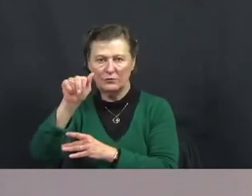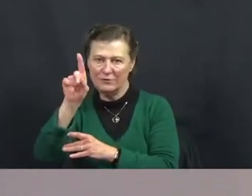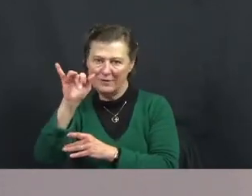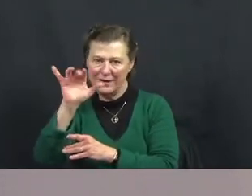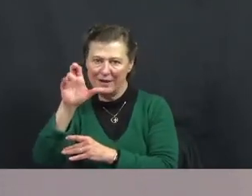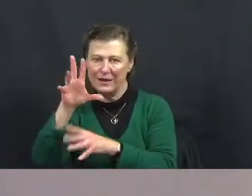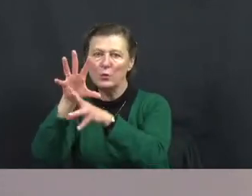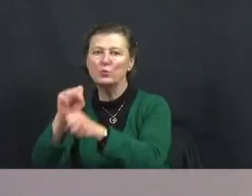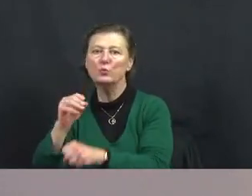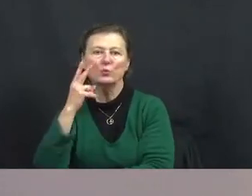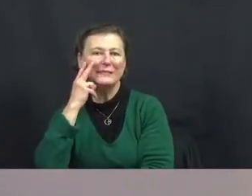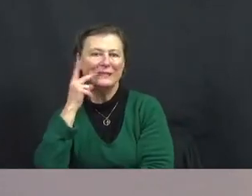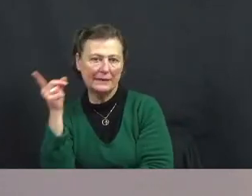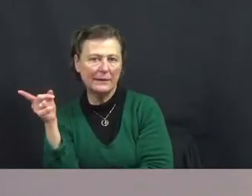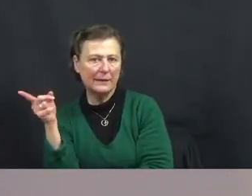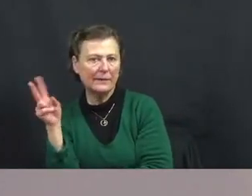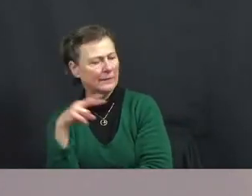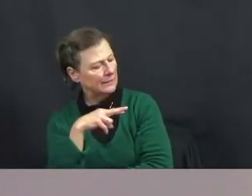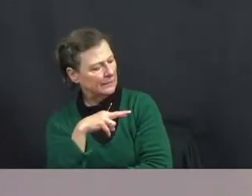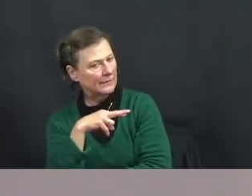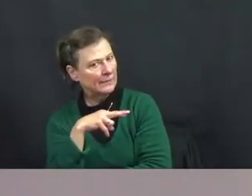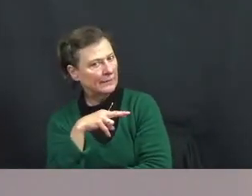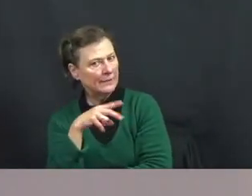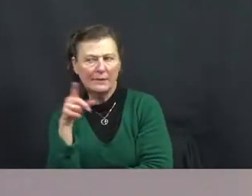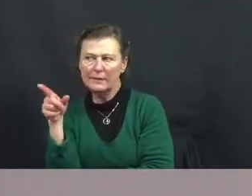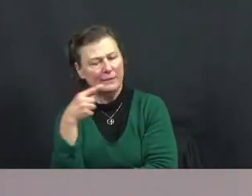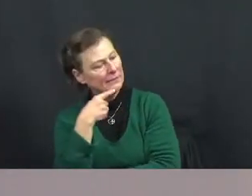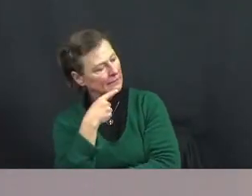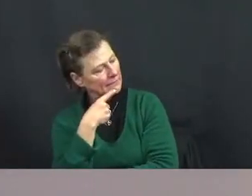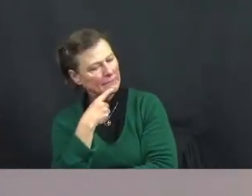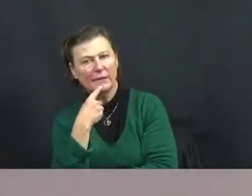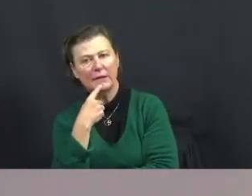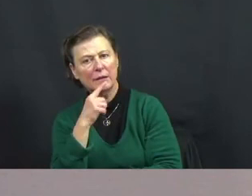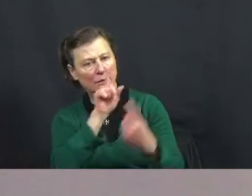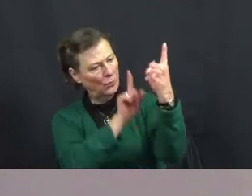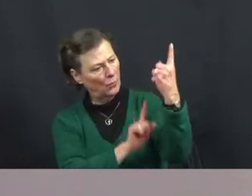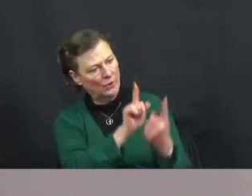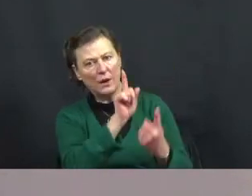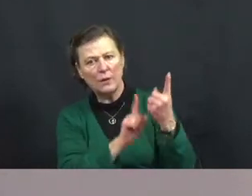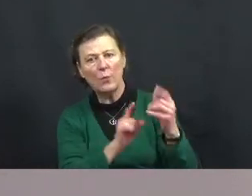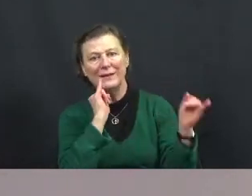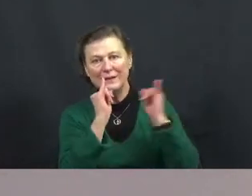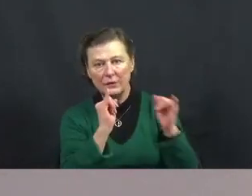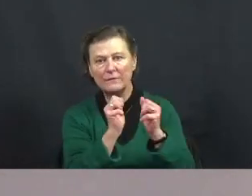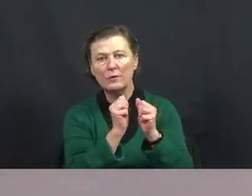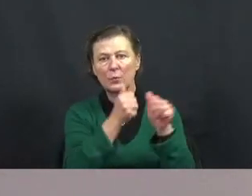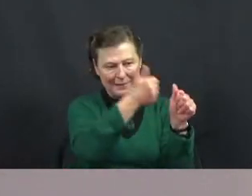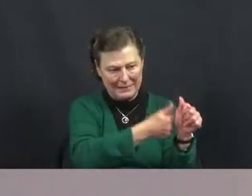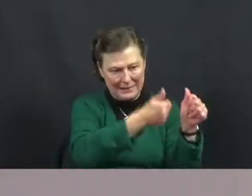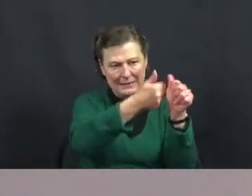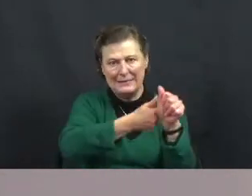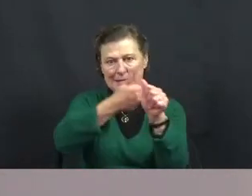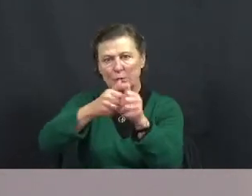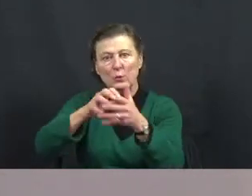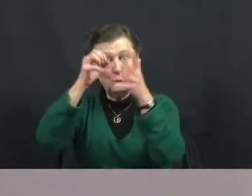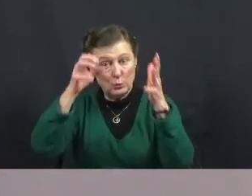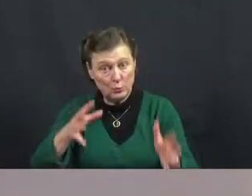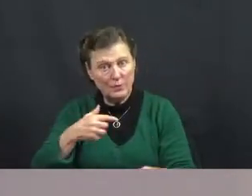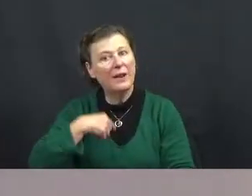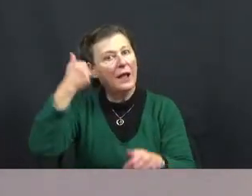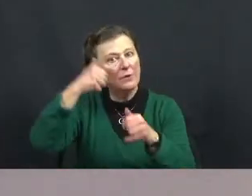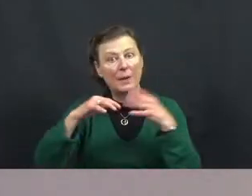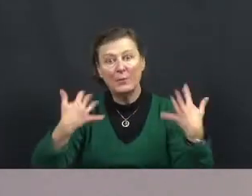seeing. Dr. Craddock set up one-on-one interviews with all his preaching students, and I